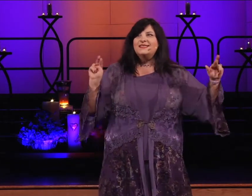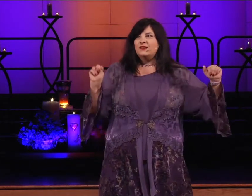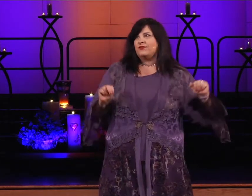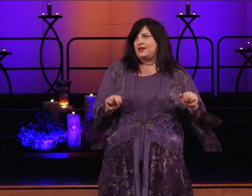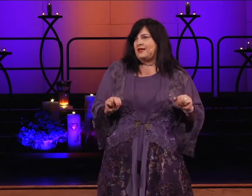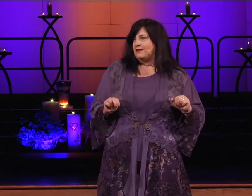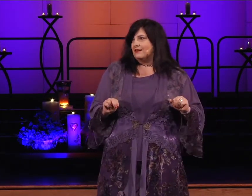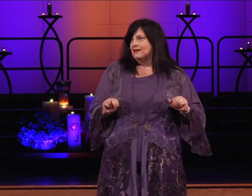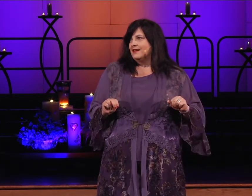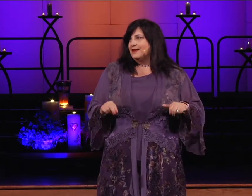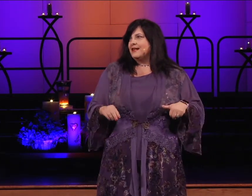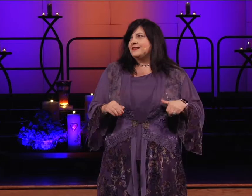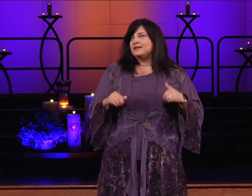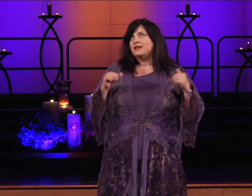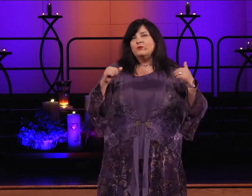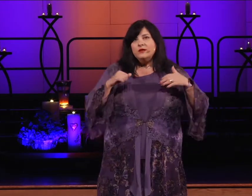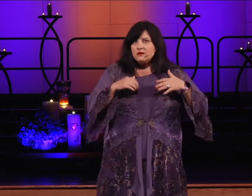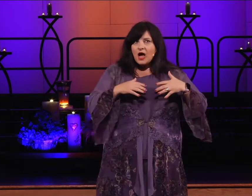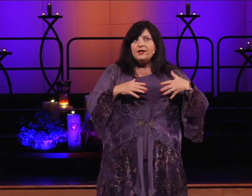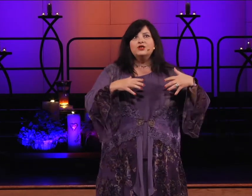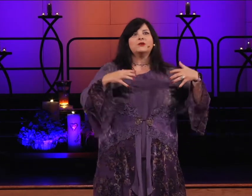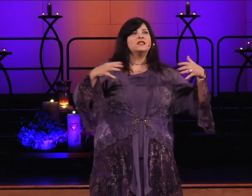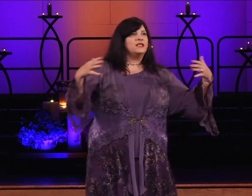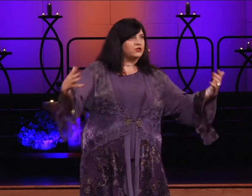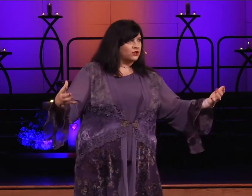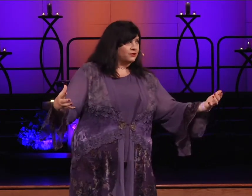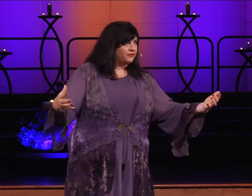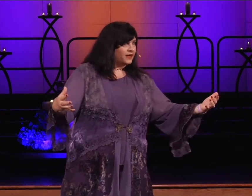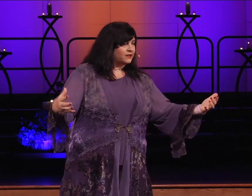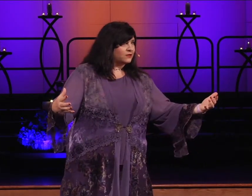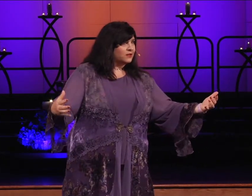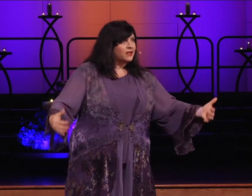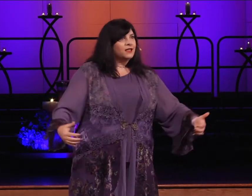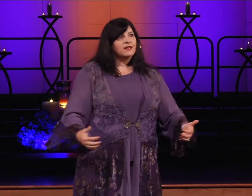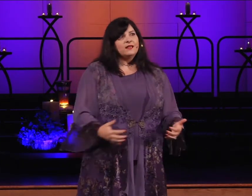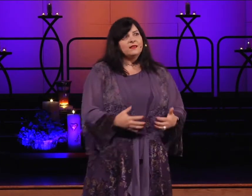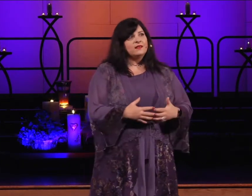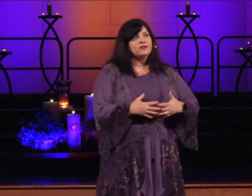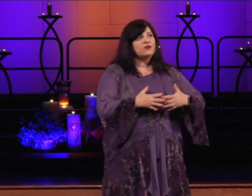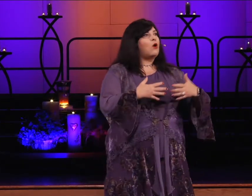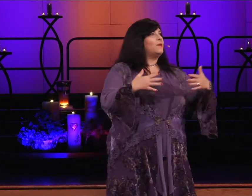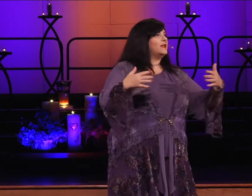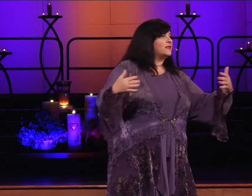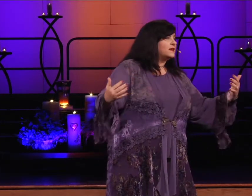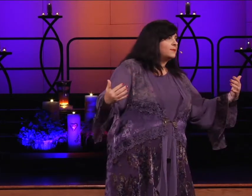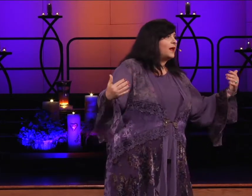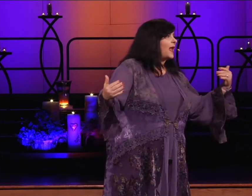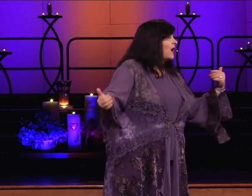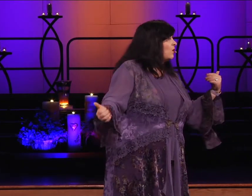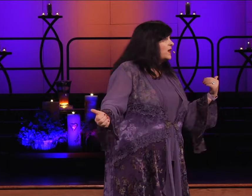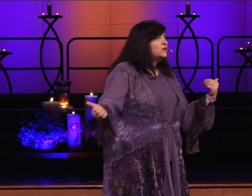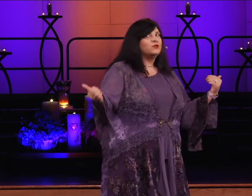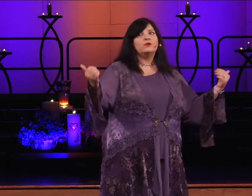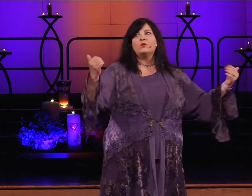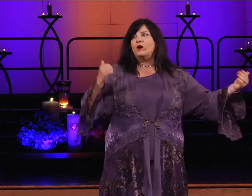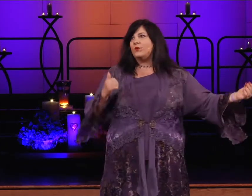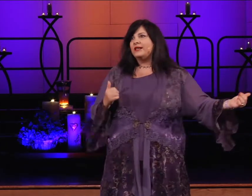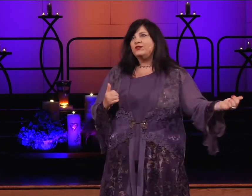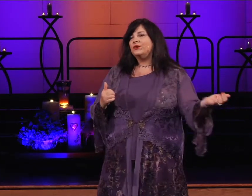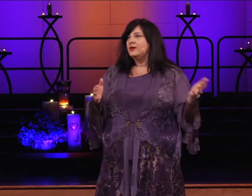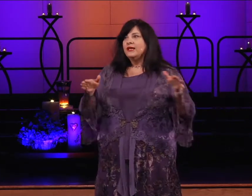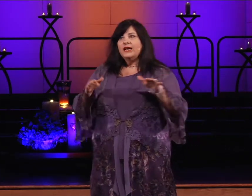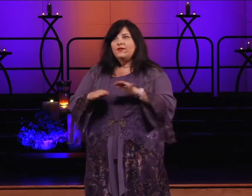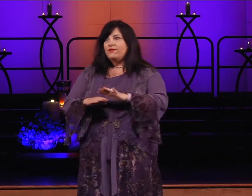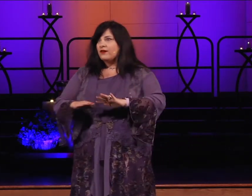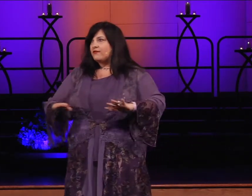because it is different here. We are not a traditional faith, in that so many things about how we do and what